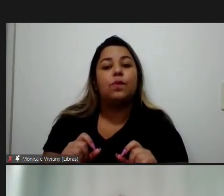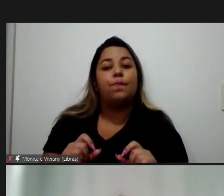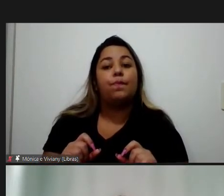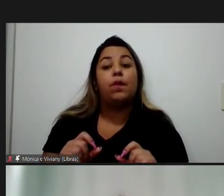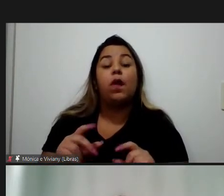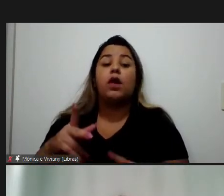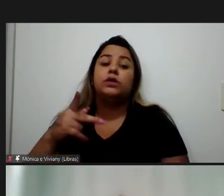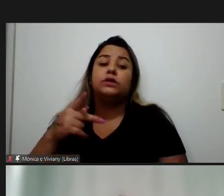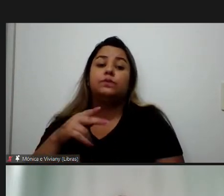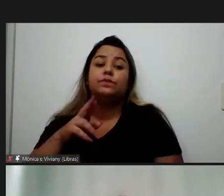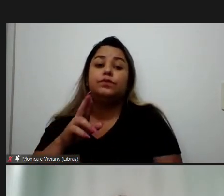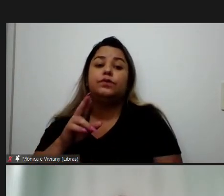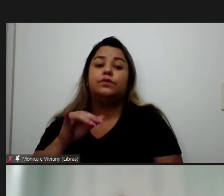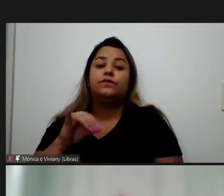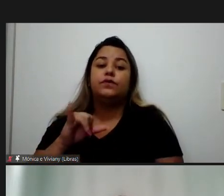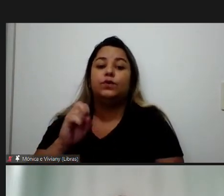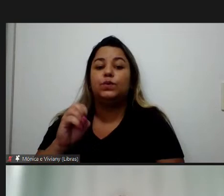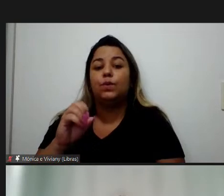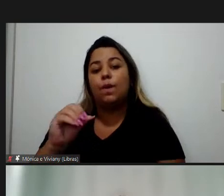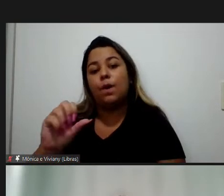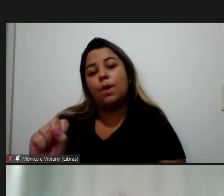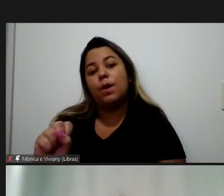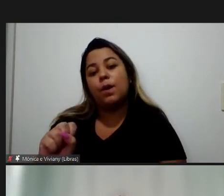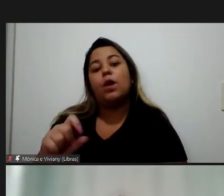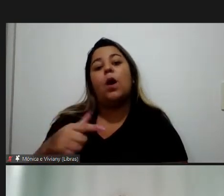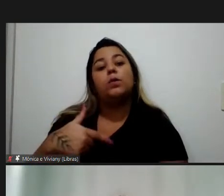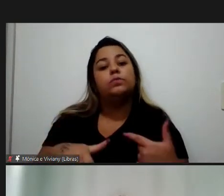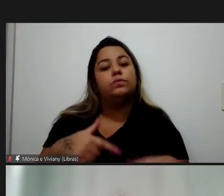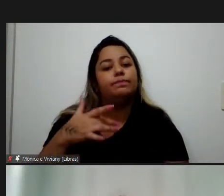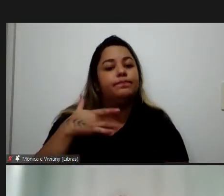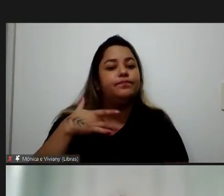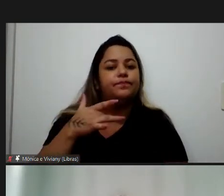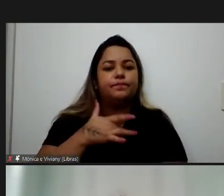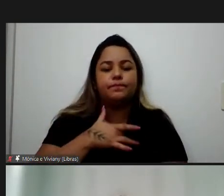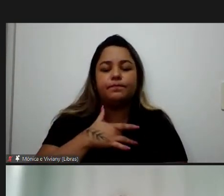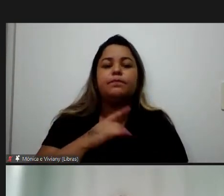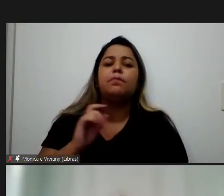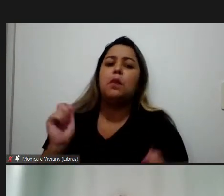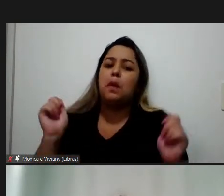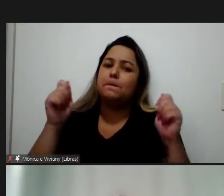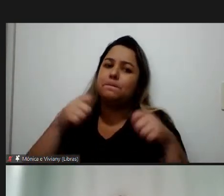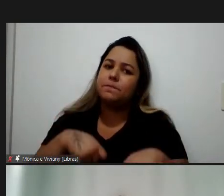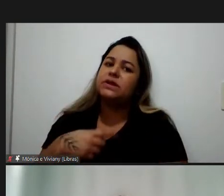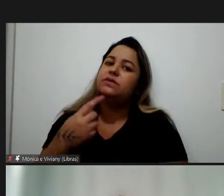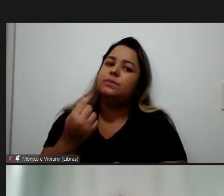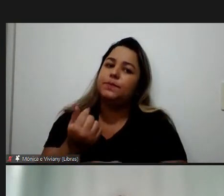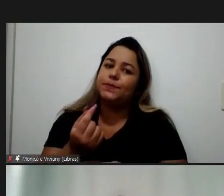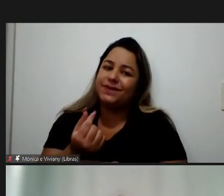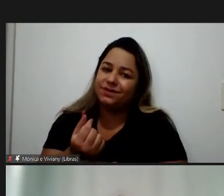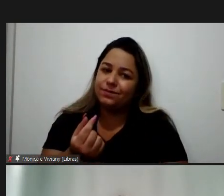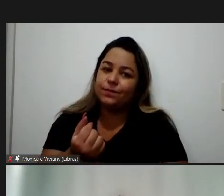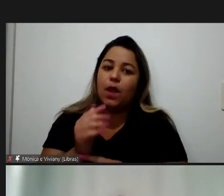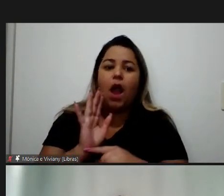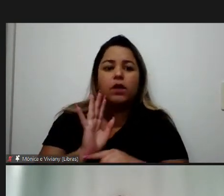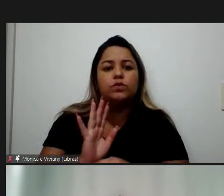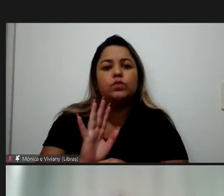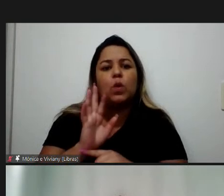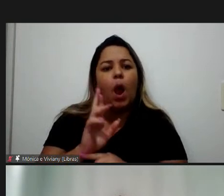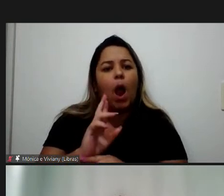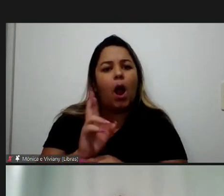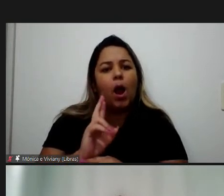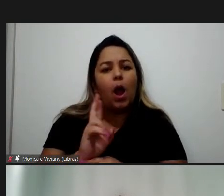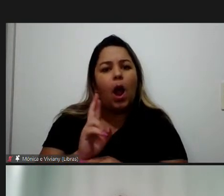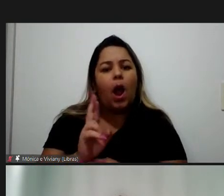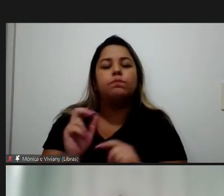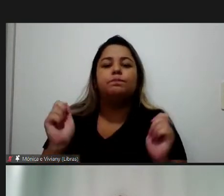they're giving. So yes, we need more money. How do we get more money? We get more money by, of course, strong